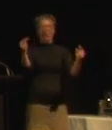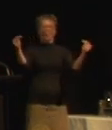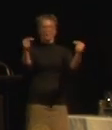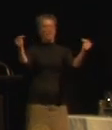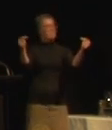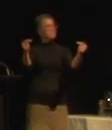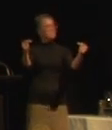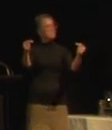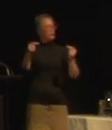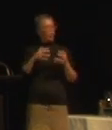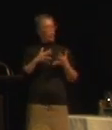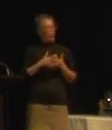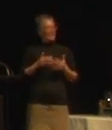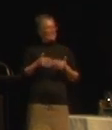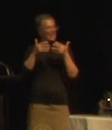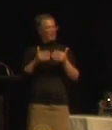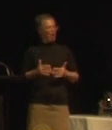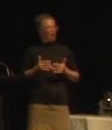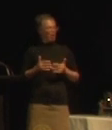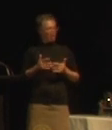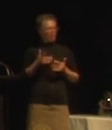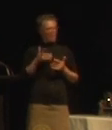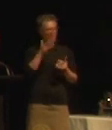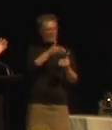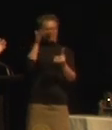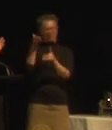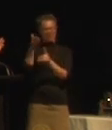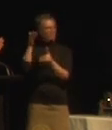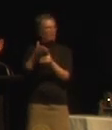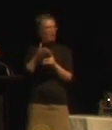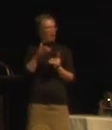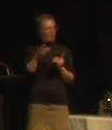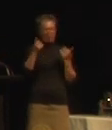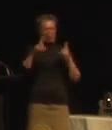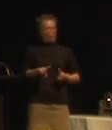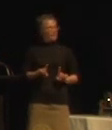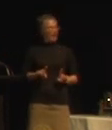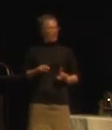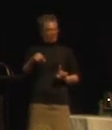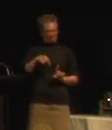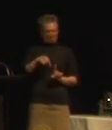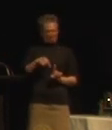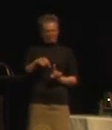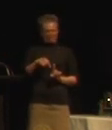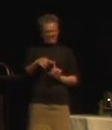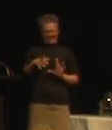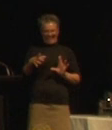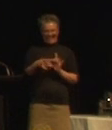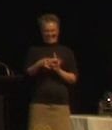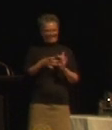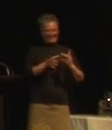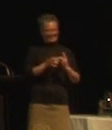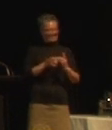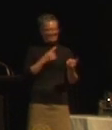fact, thus becoming a discovery platform for data that exists elsewhere. Wikidata is the nexus connecting and allowing